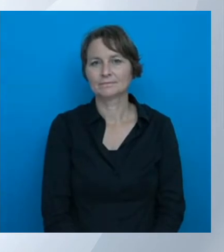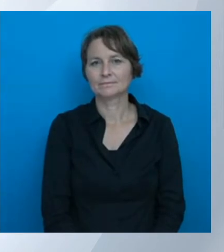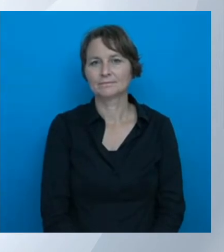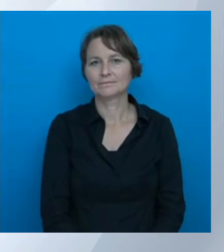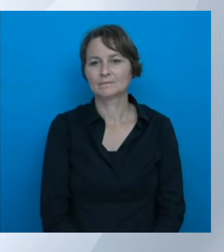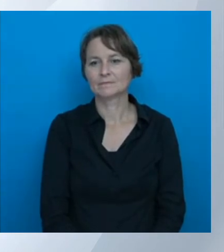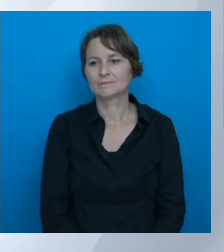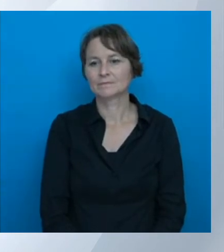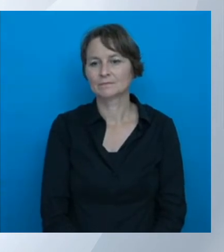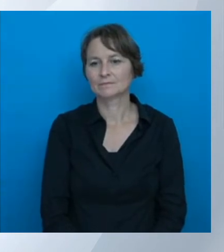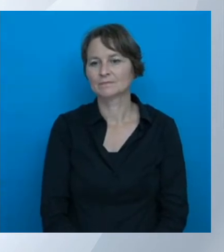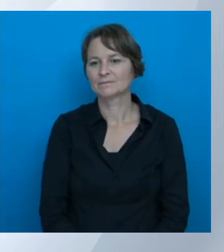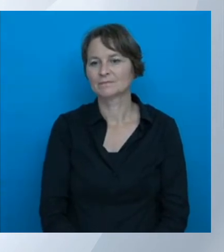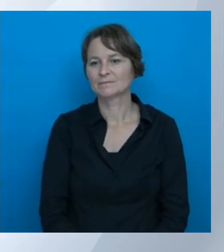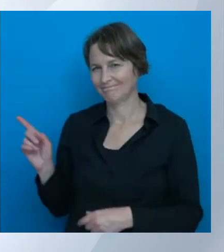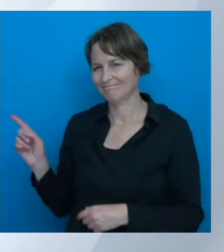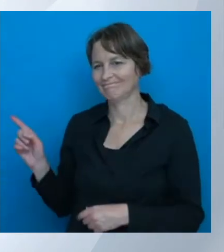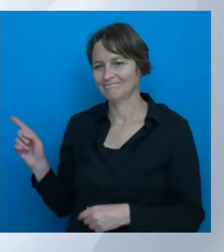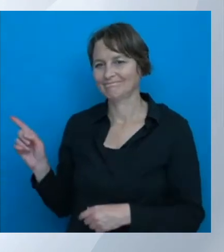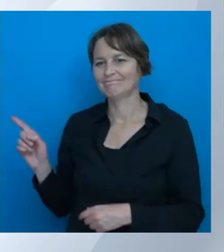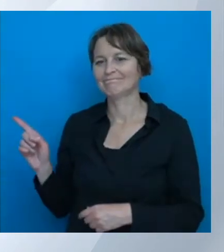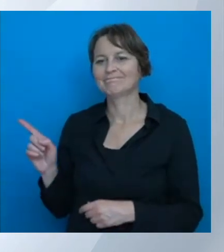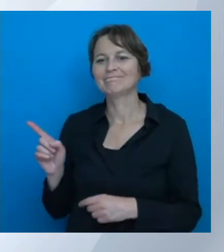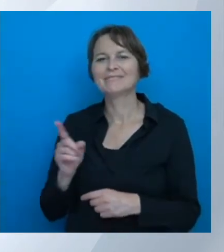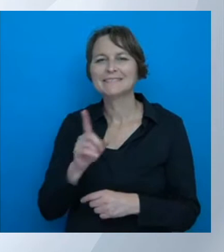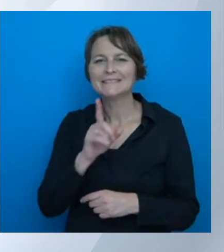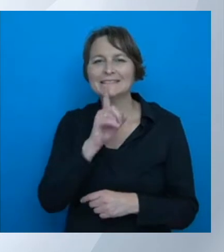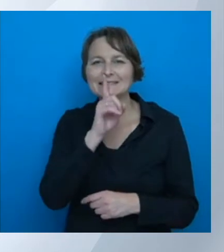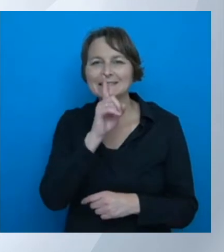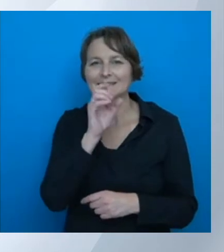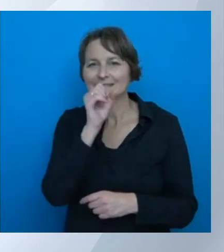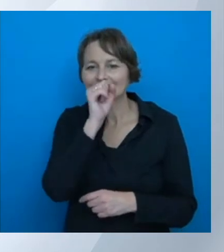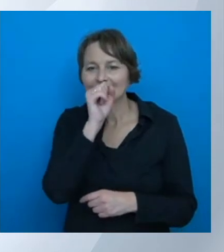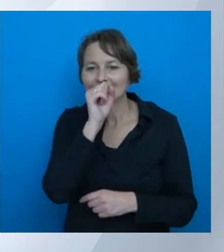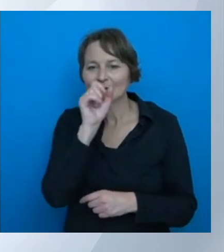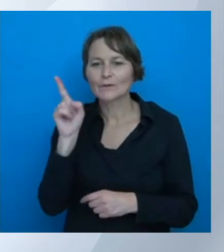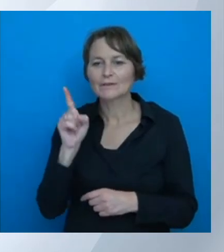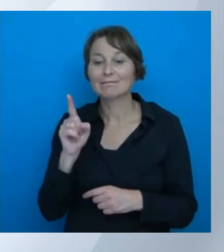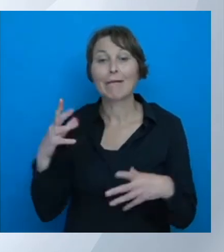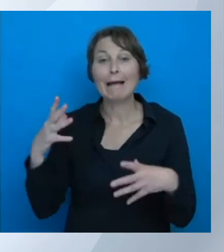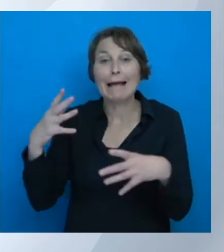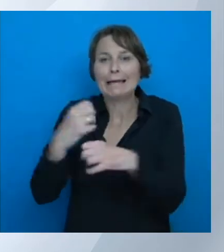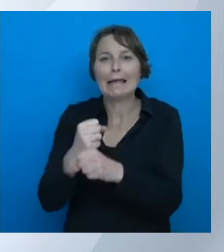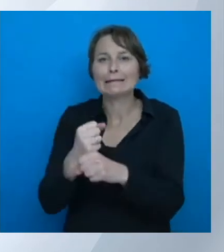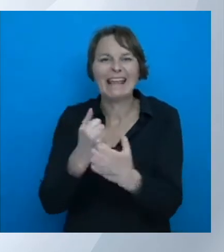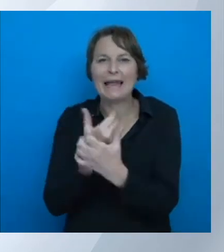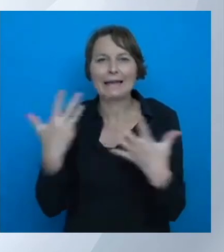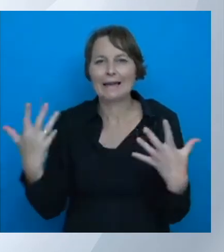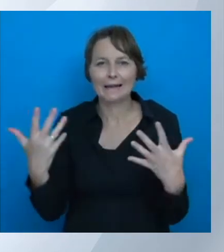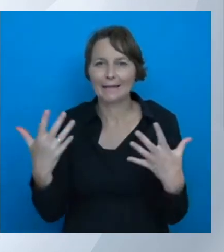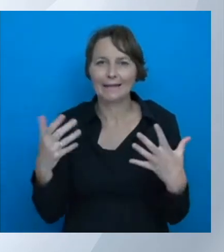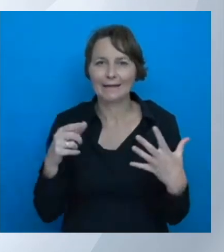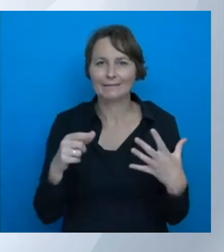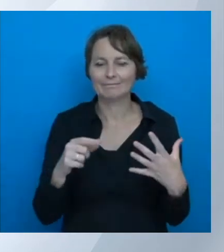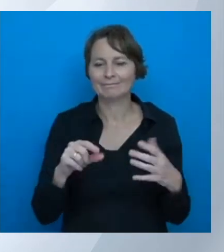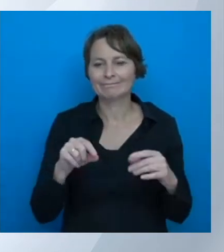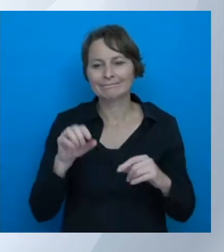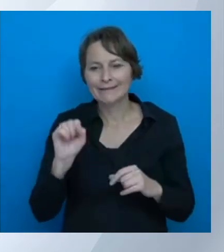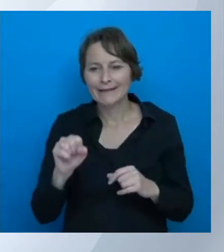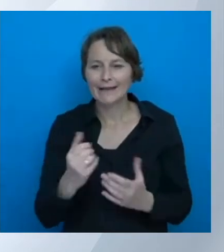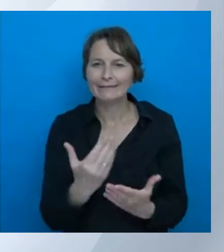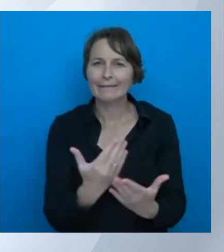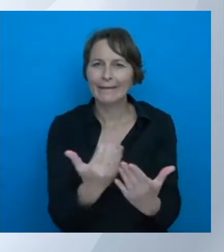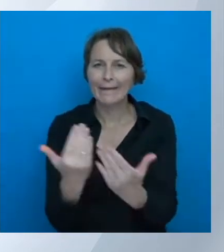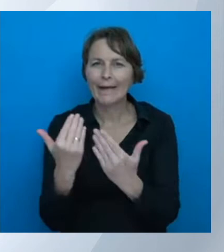especially this part, secrets. I can use any vault, say Azure Key Vault or HashiCorp Vault, by using